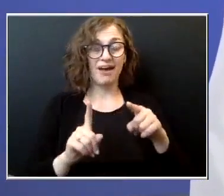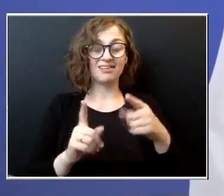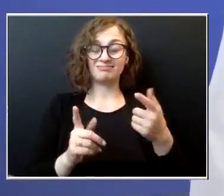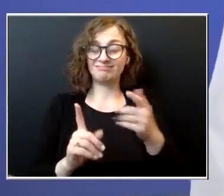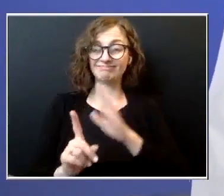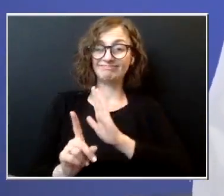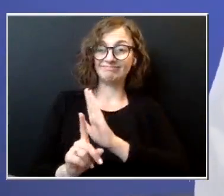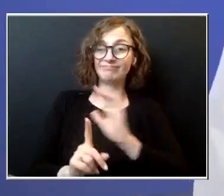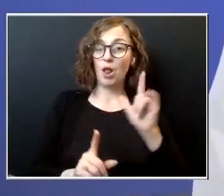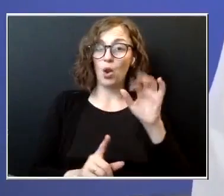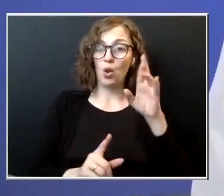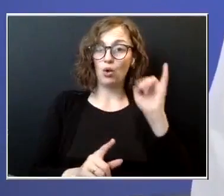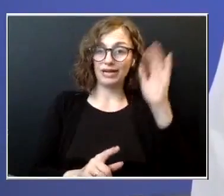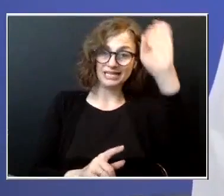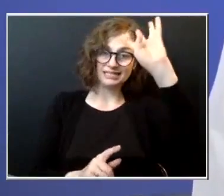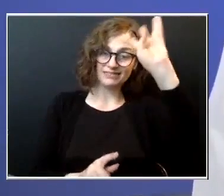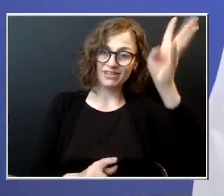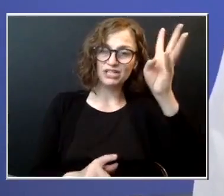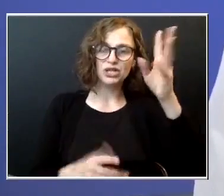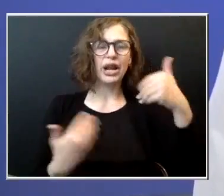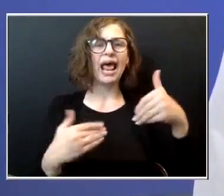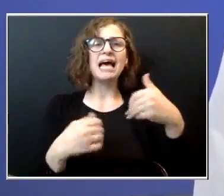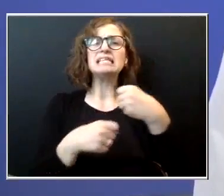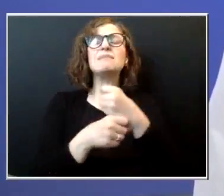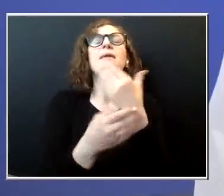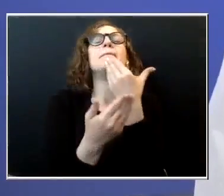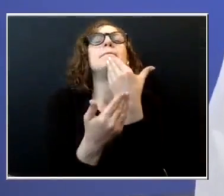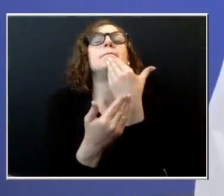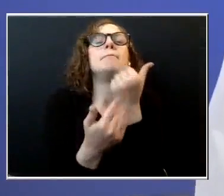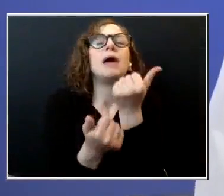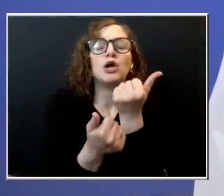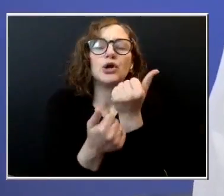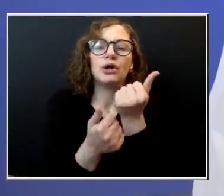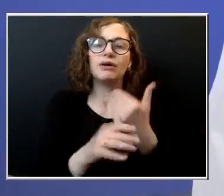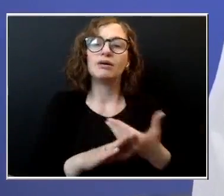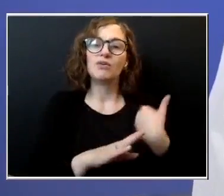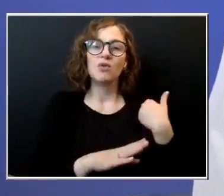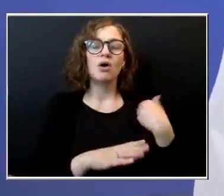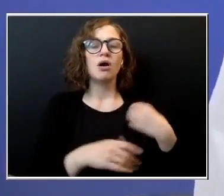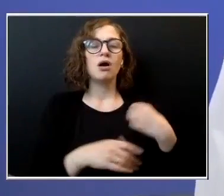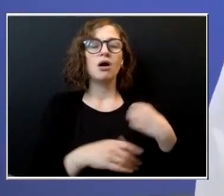prior, the stacking was always such,